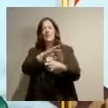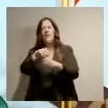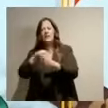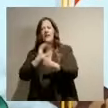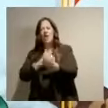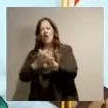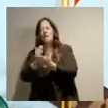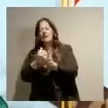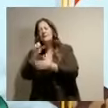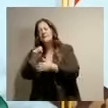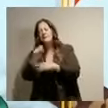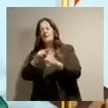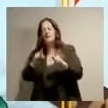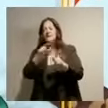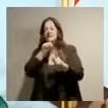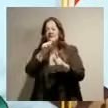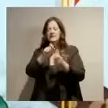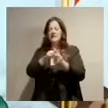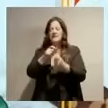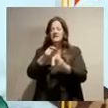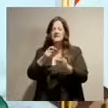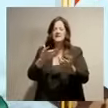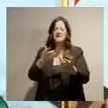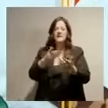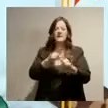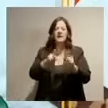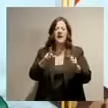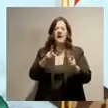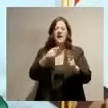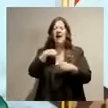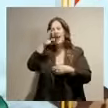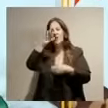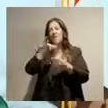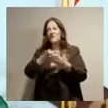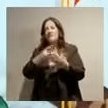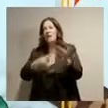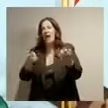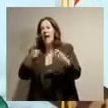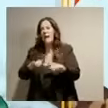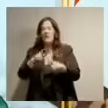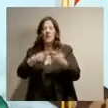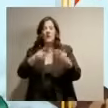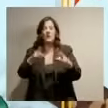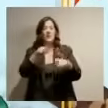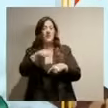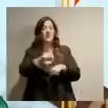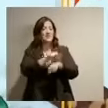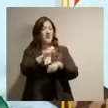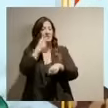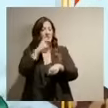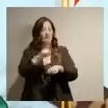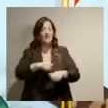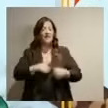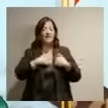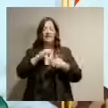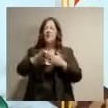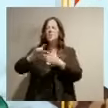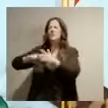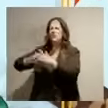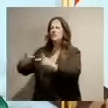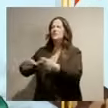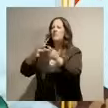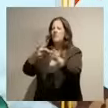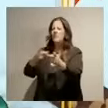it wasn't their original. They had, maybe I know, this is what happens when you do this for a living. There was an original proposal where I'm like, guys,